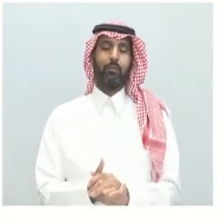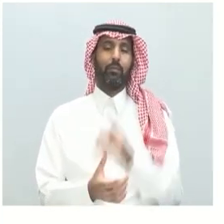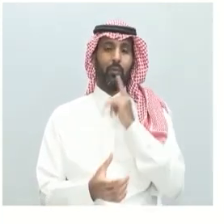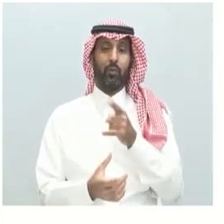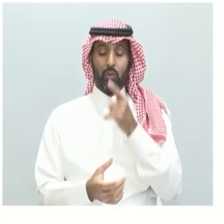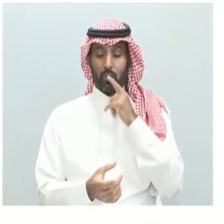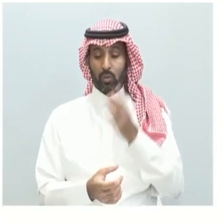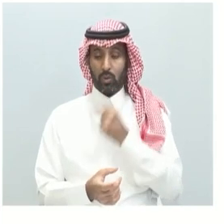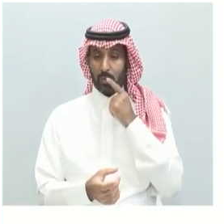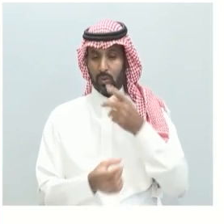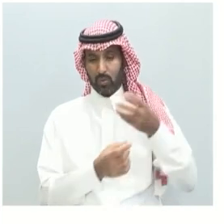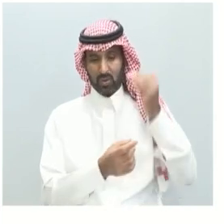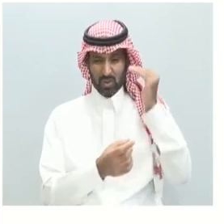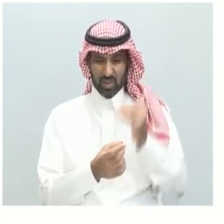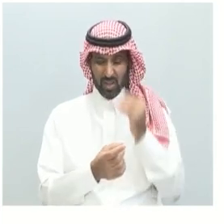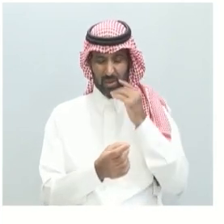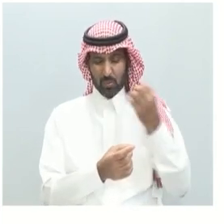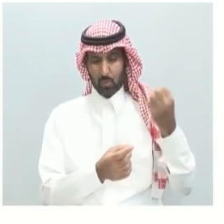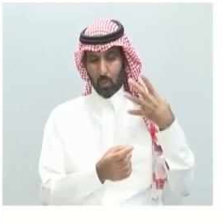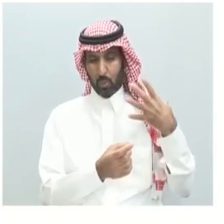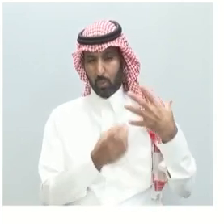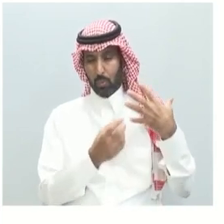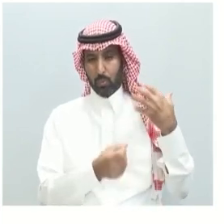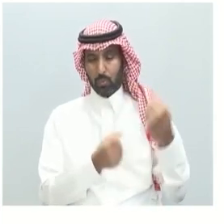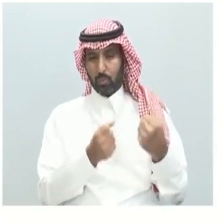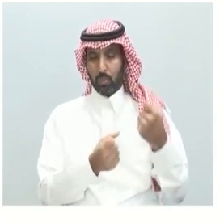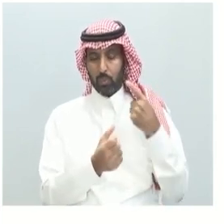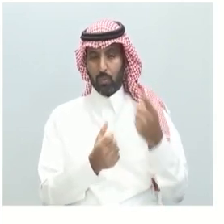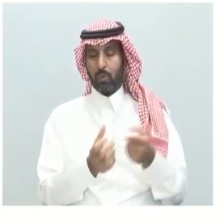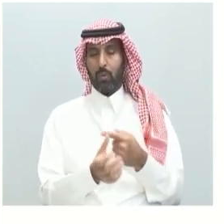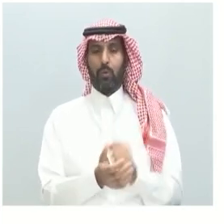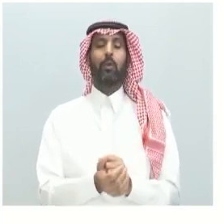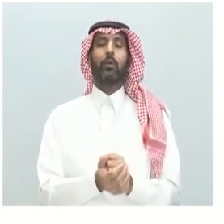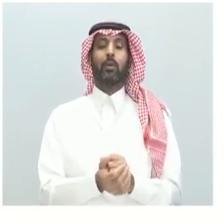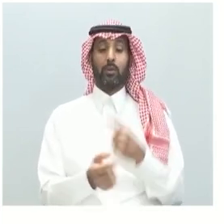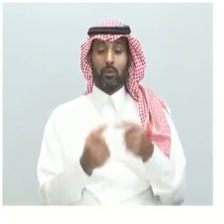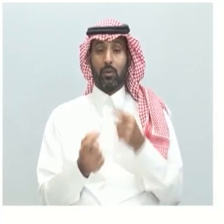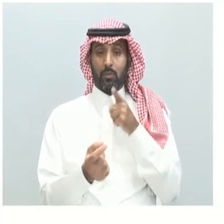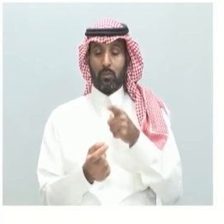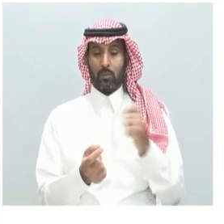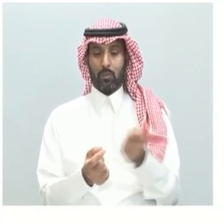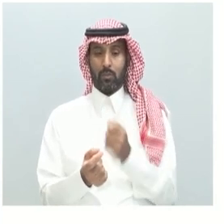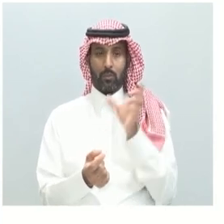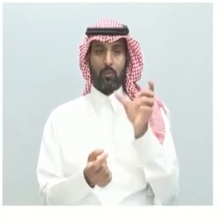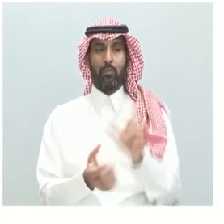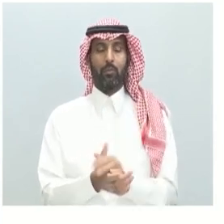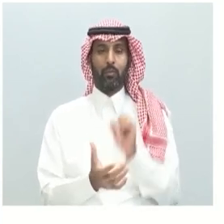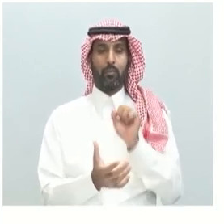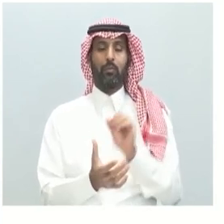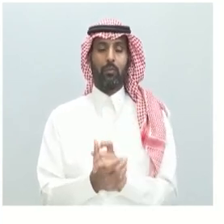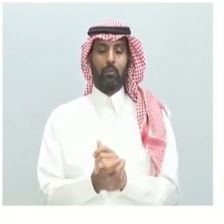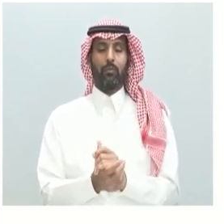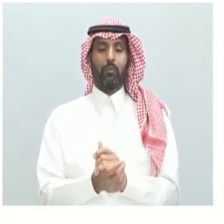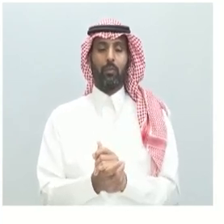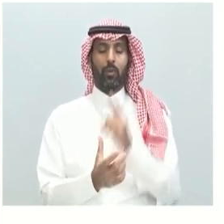don't reduce carbon, CO2 emissions, you can, of course, you can continue this by yourself. So, for